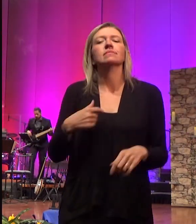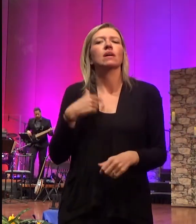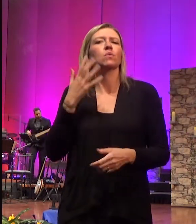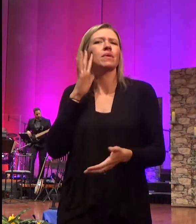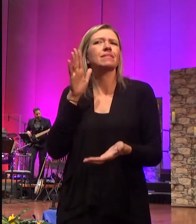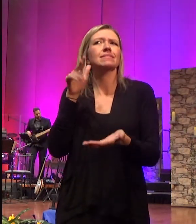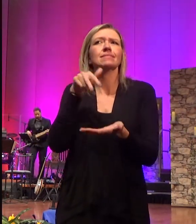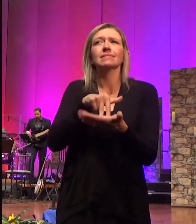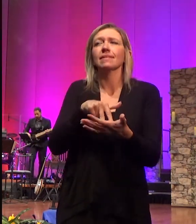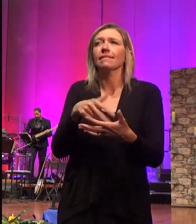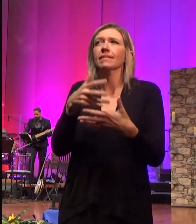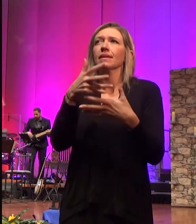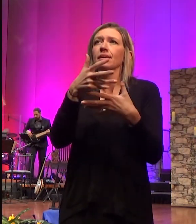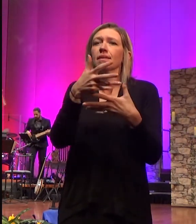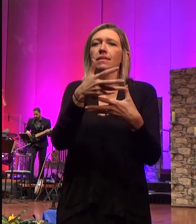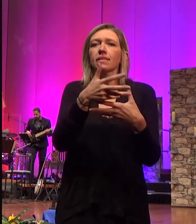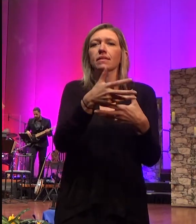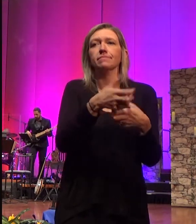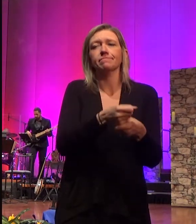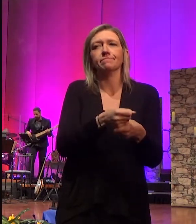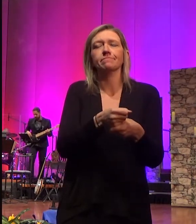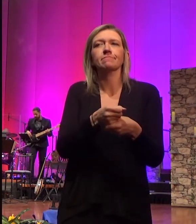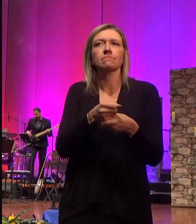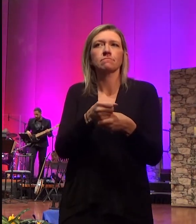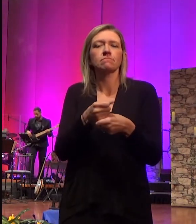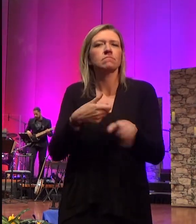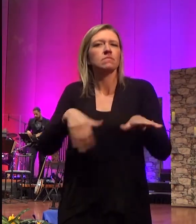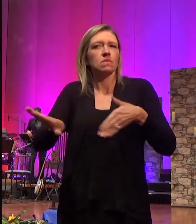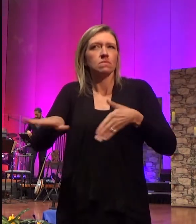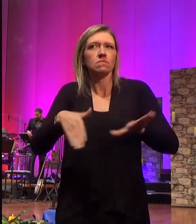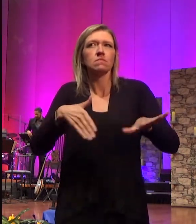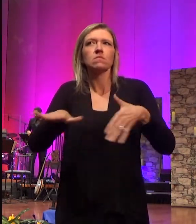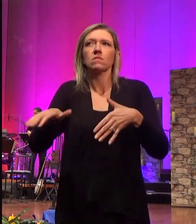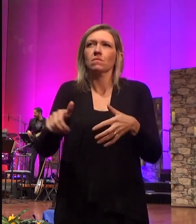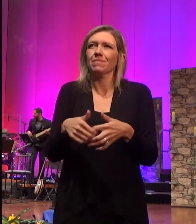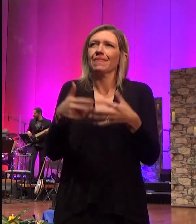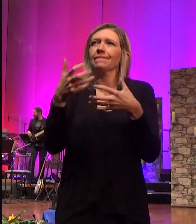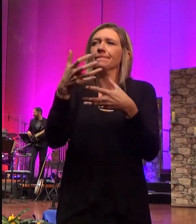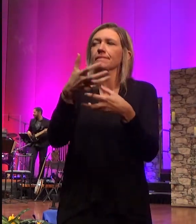was tempted, faith, walk by.